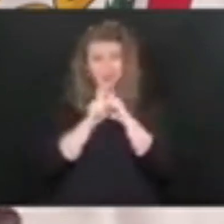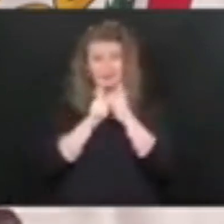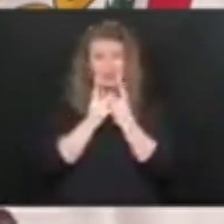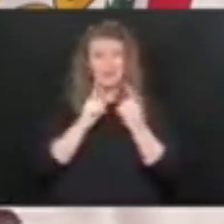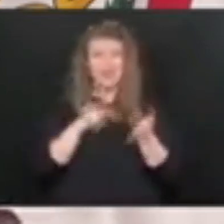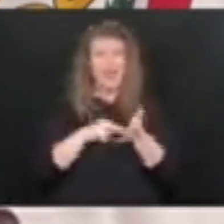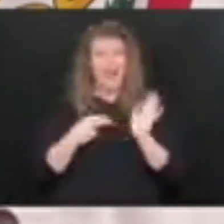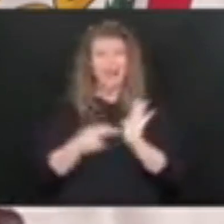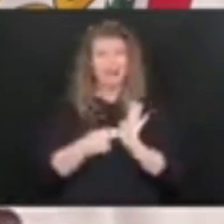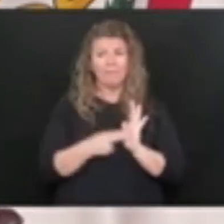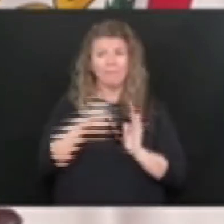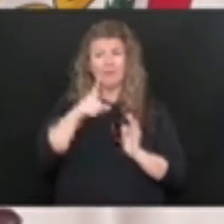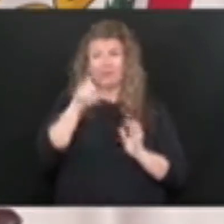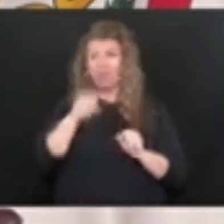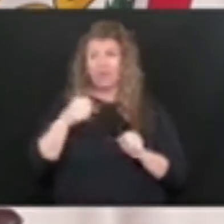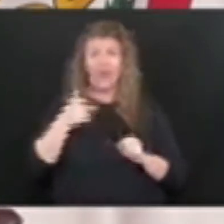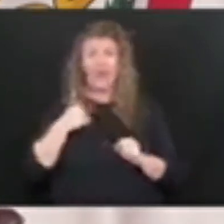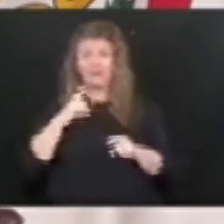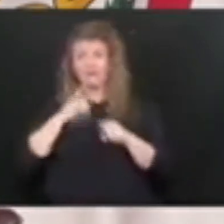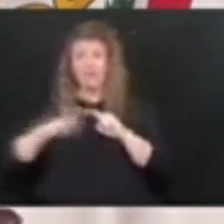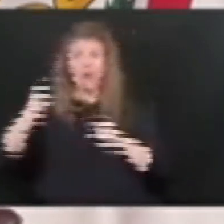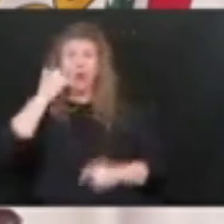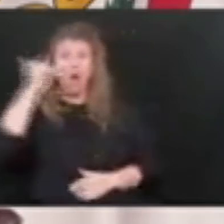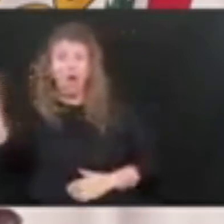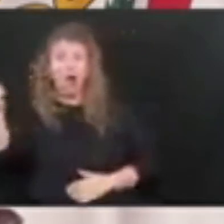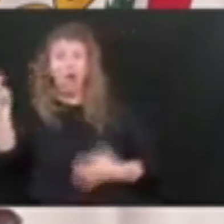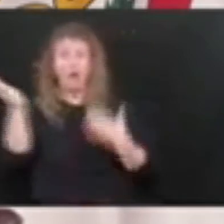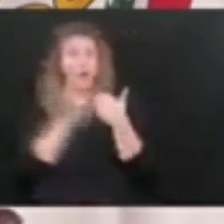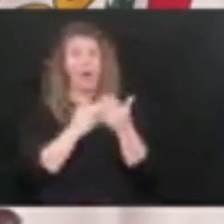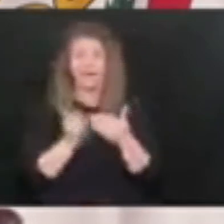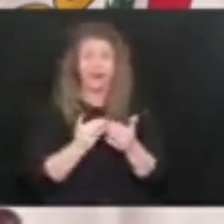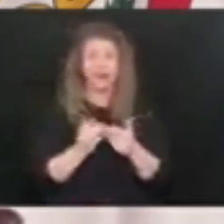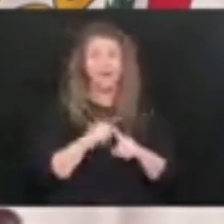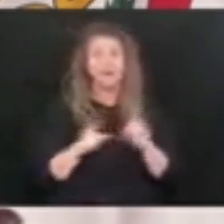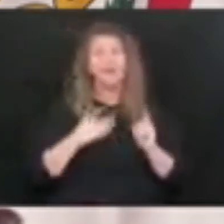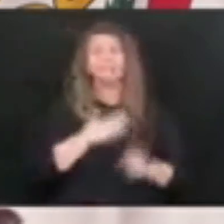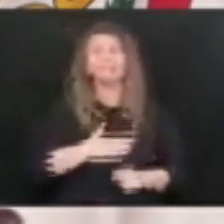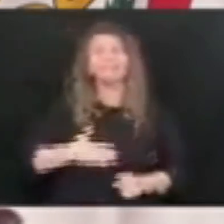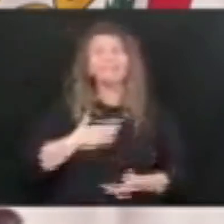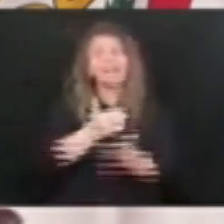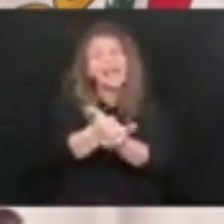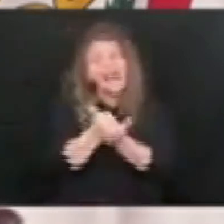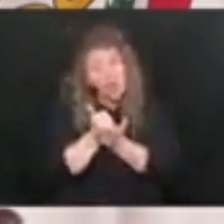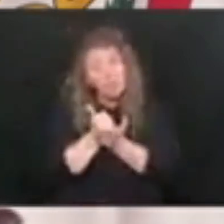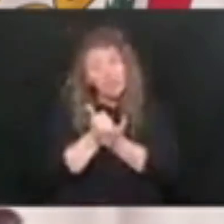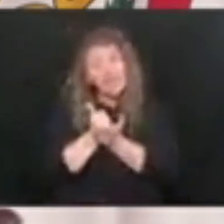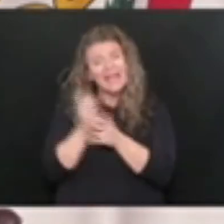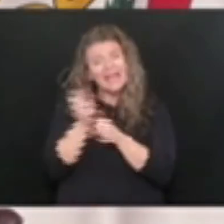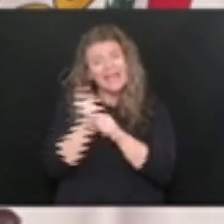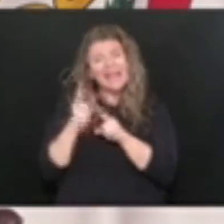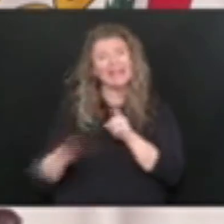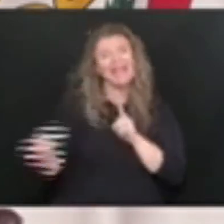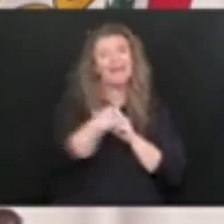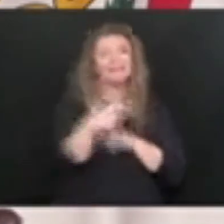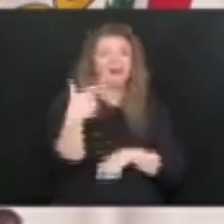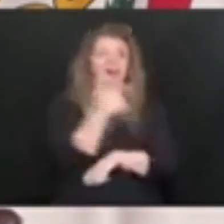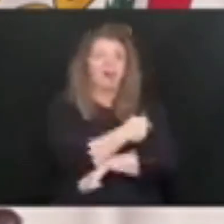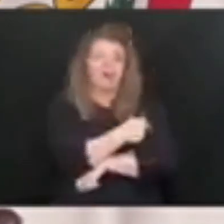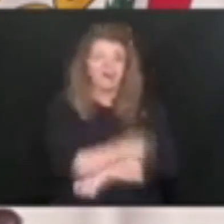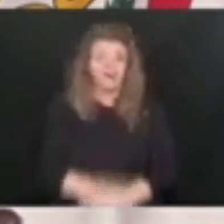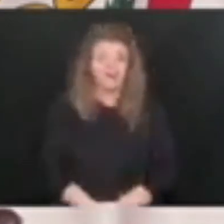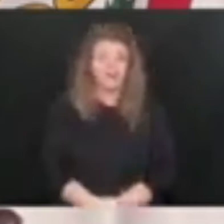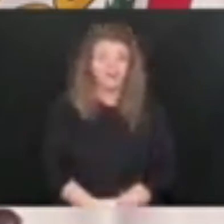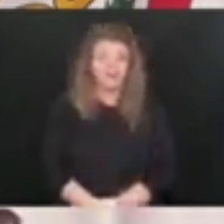You can bring them together by phone or whatever it may be. But please help me get them vaccinated. Please help me get them